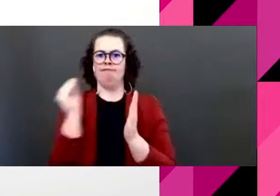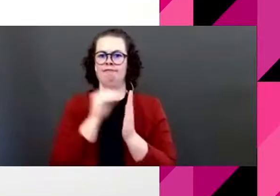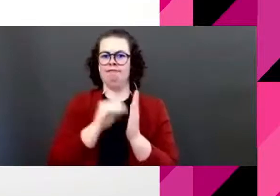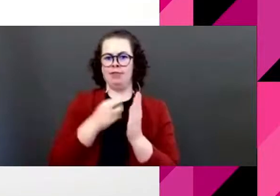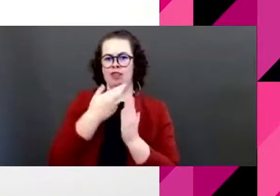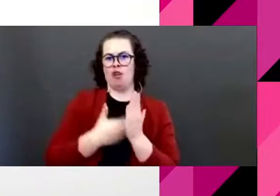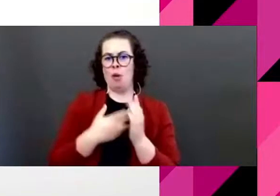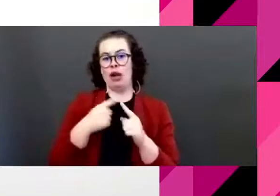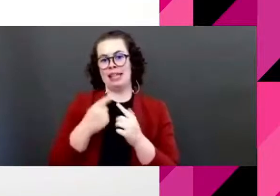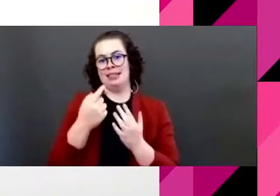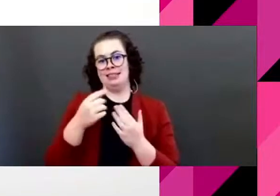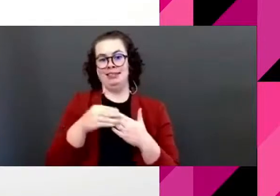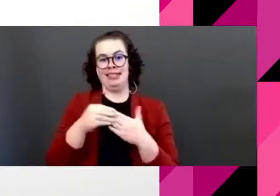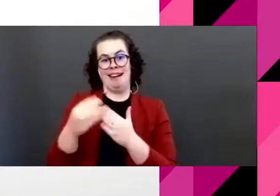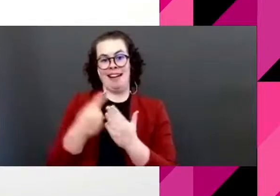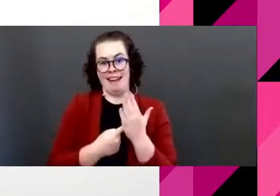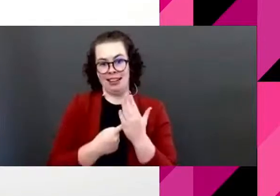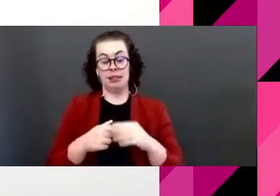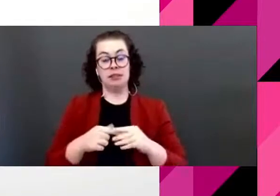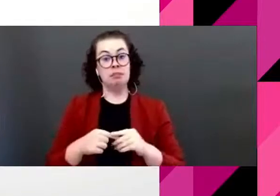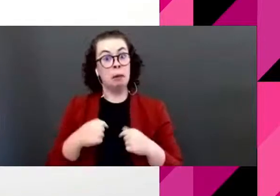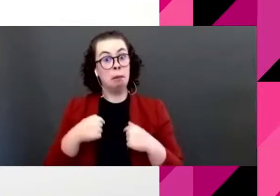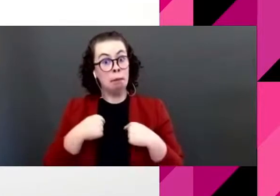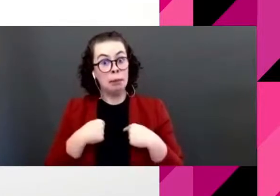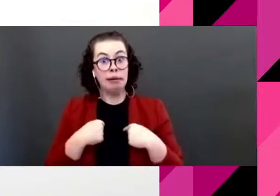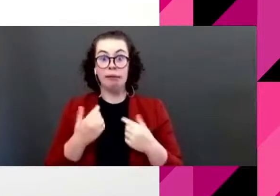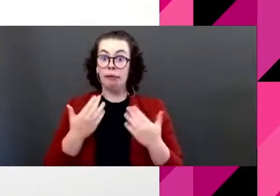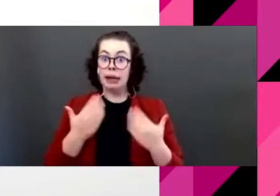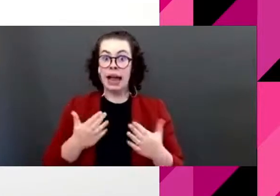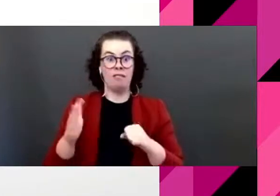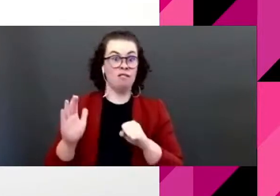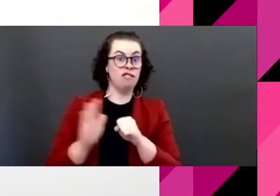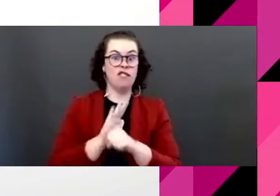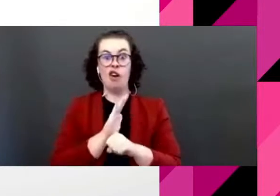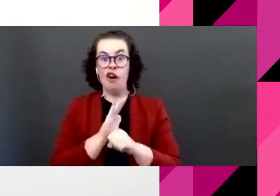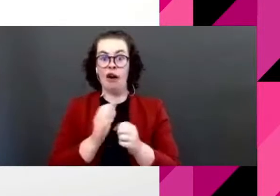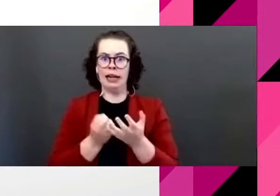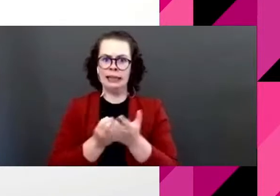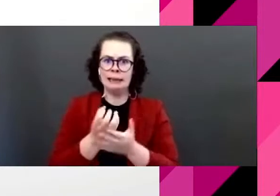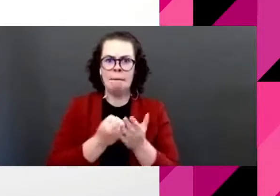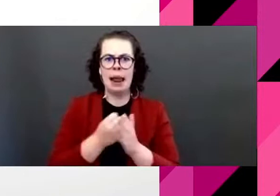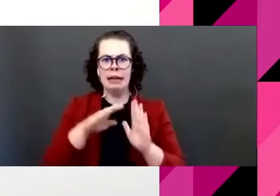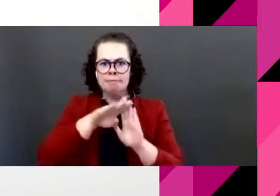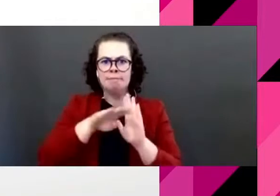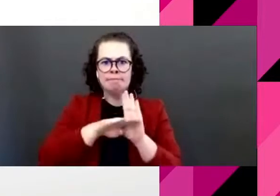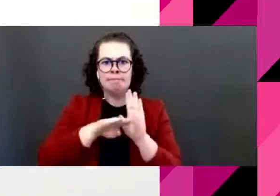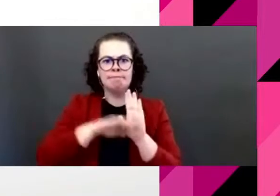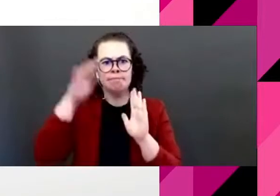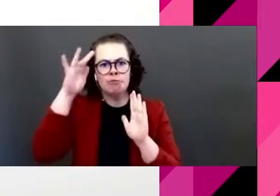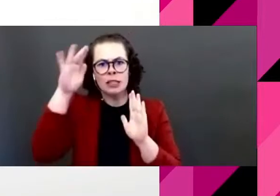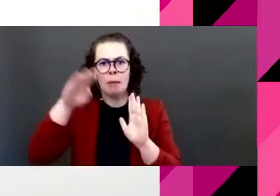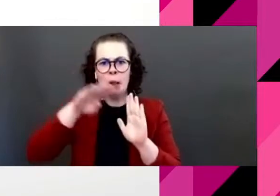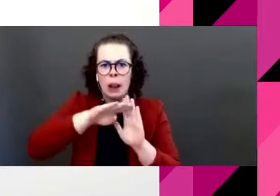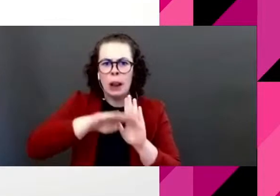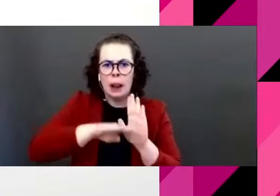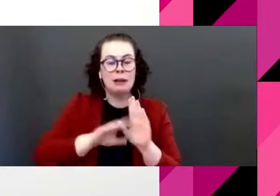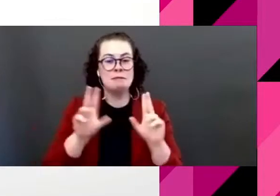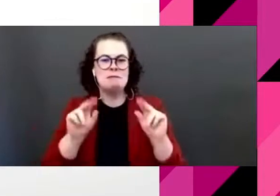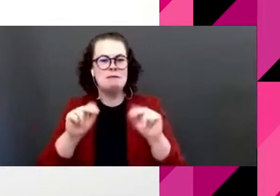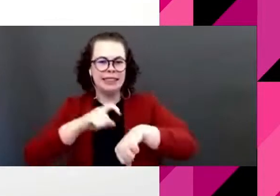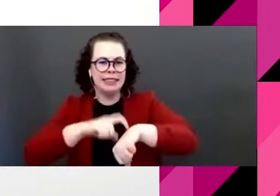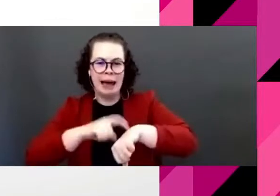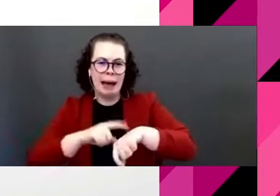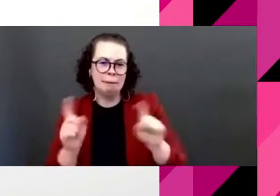I don't have, of course, the time to go through the whole list of guidelines, but I would like